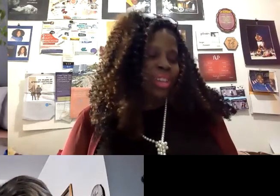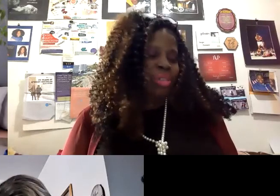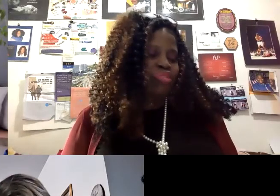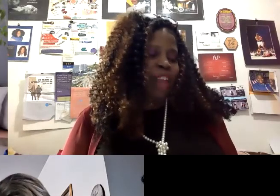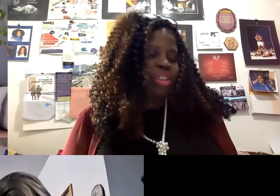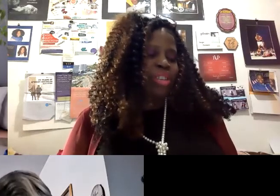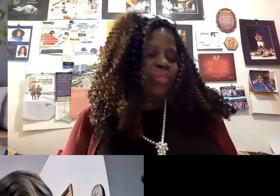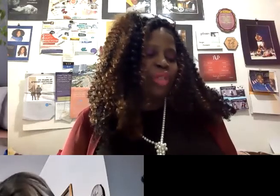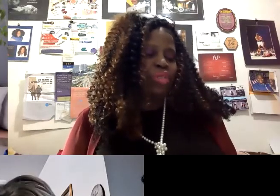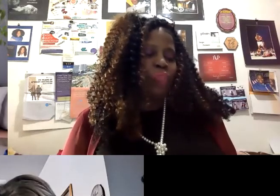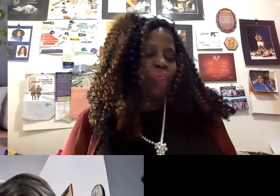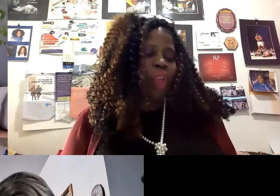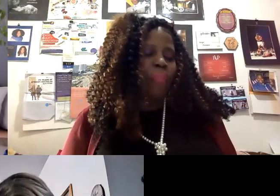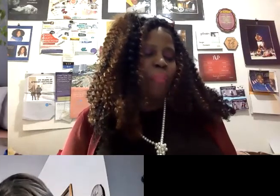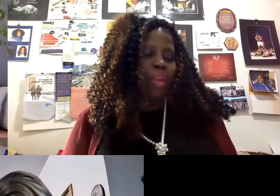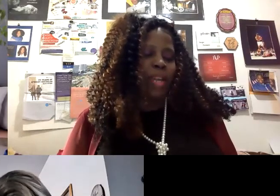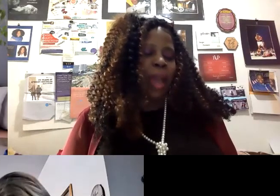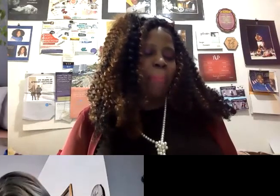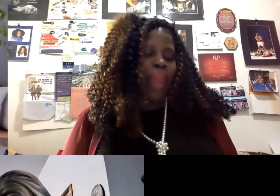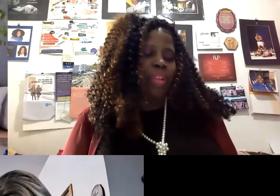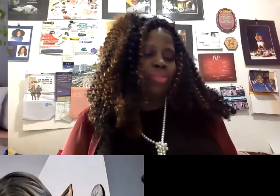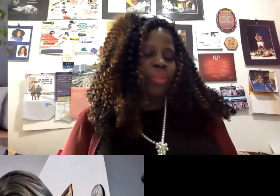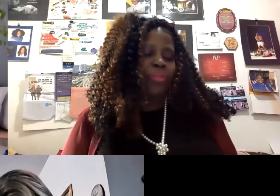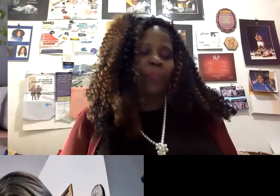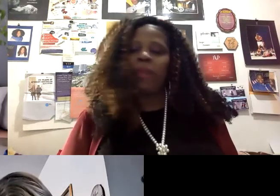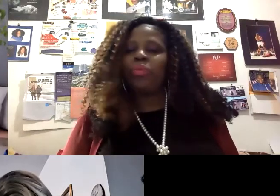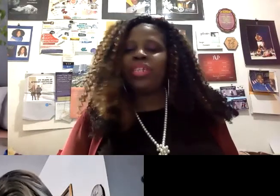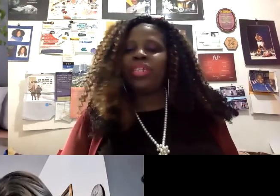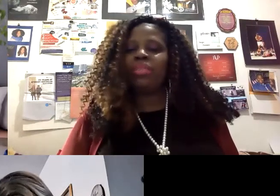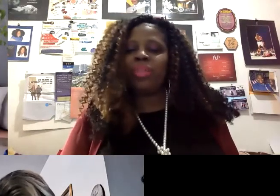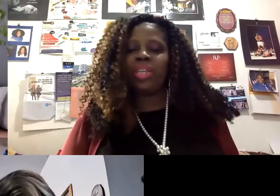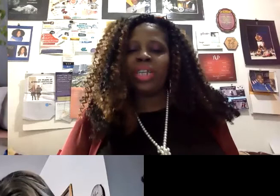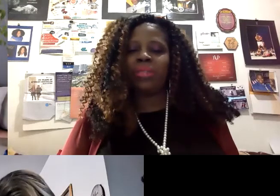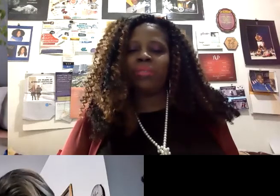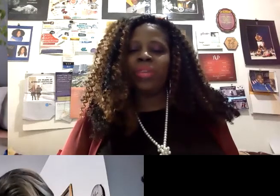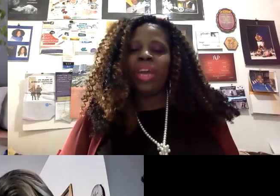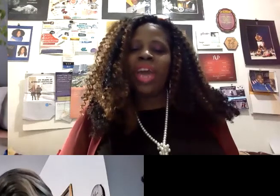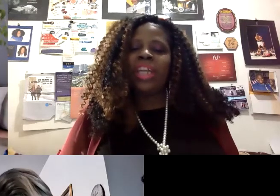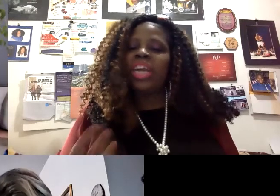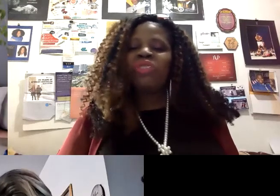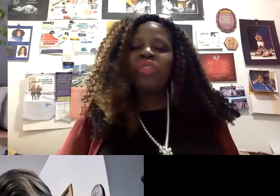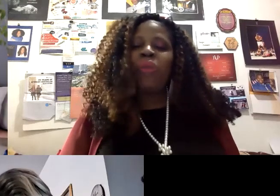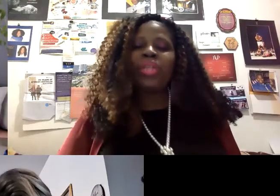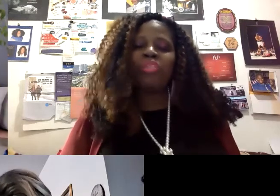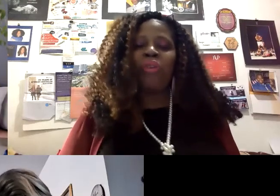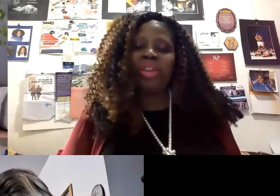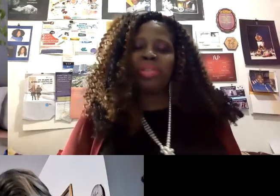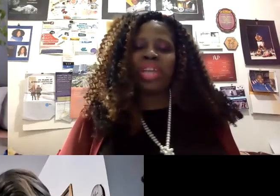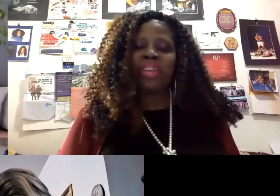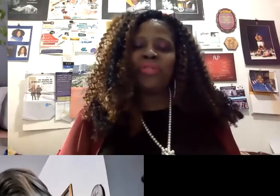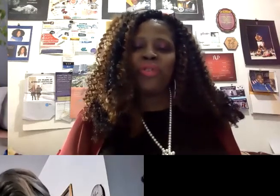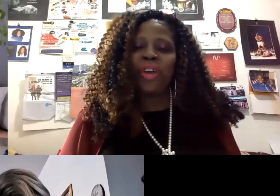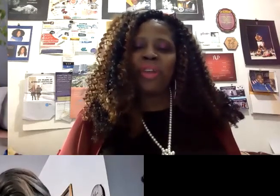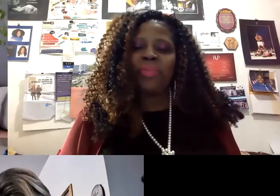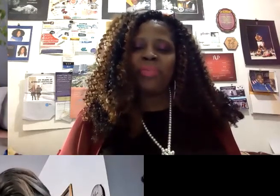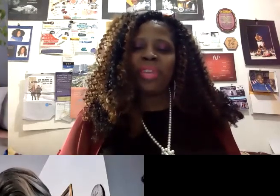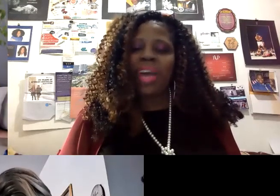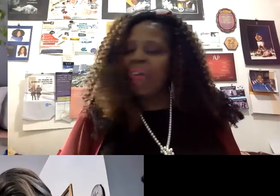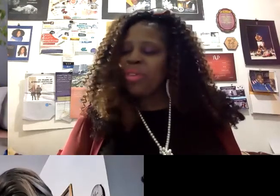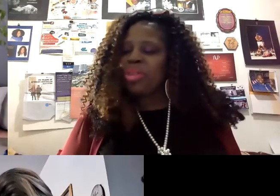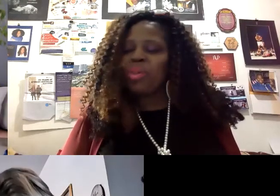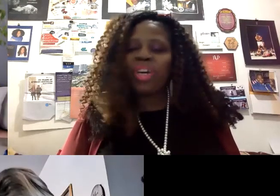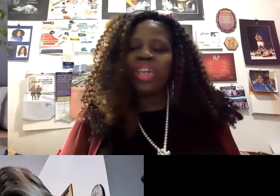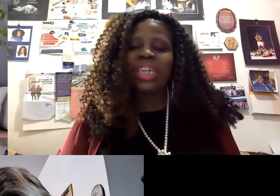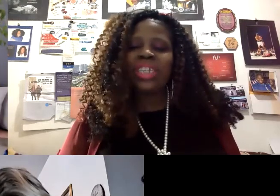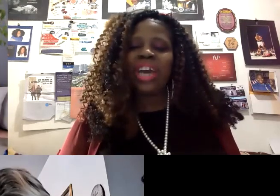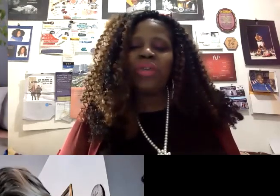planning, strategies for smart money management for people with disabilities. Any of you know what SMART stands for? I